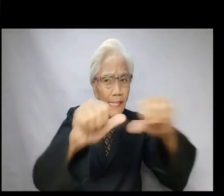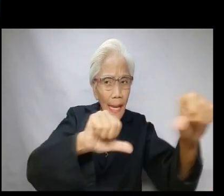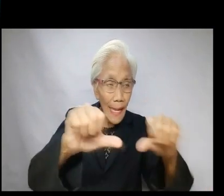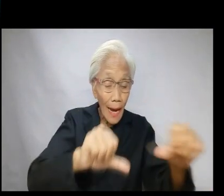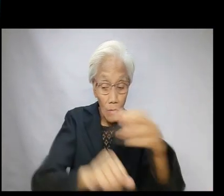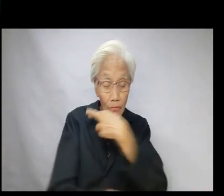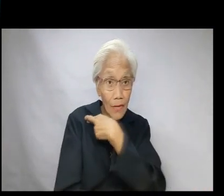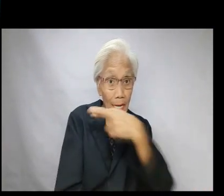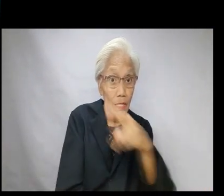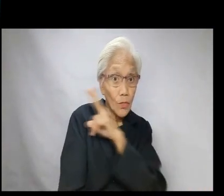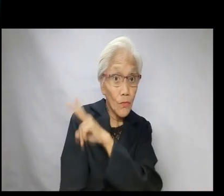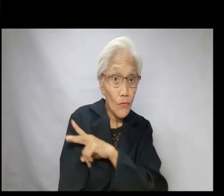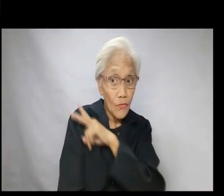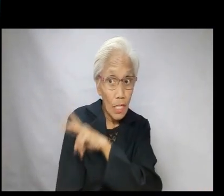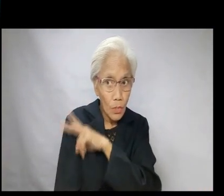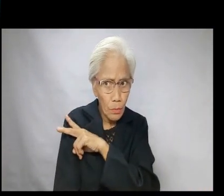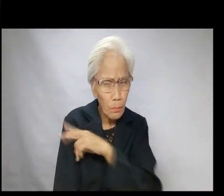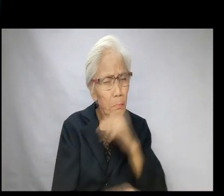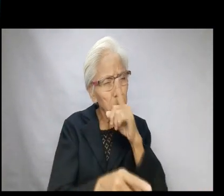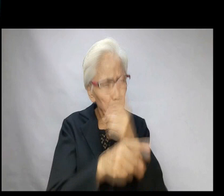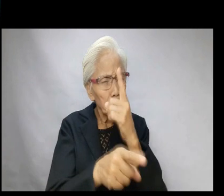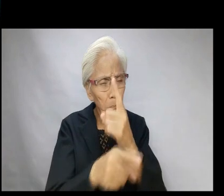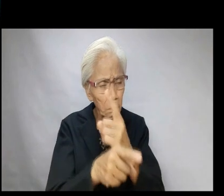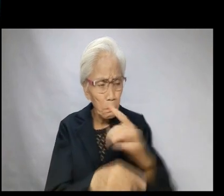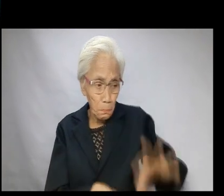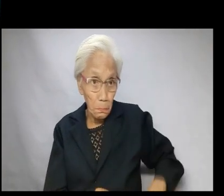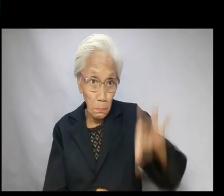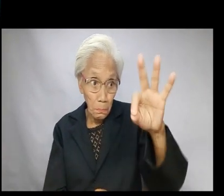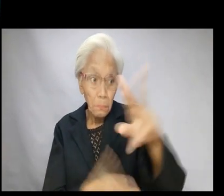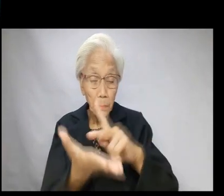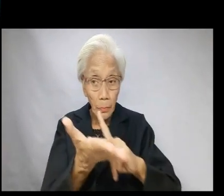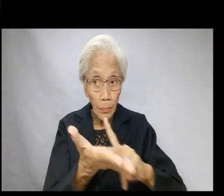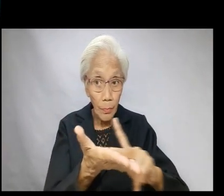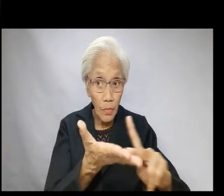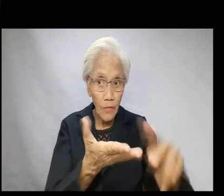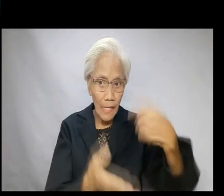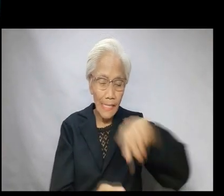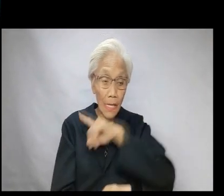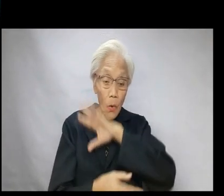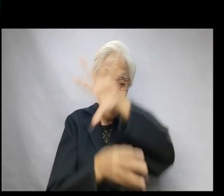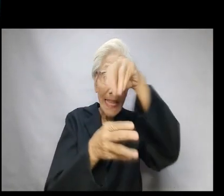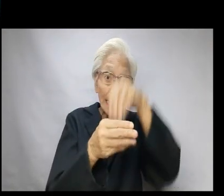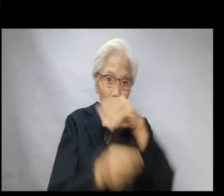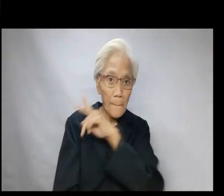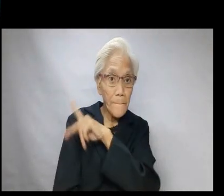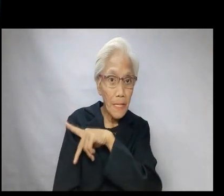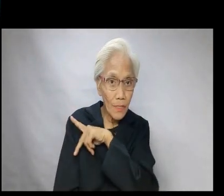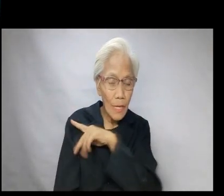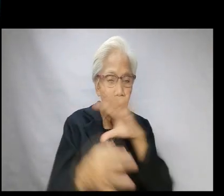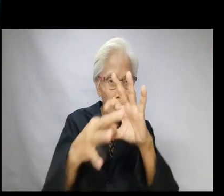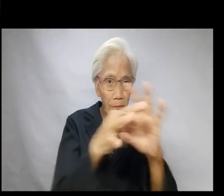to another as an act of religious virtue. Indeed, almsgiving purifies